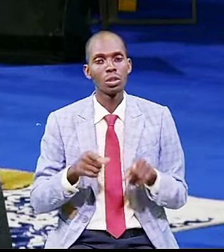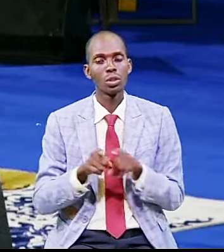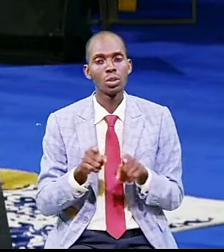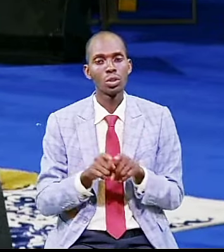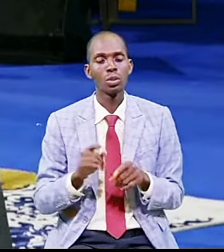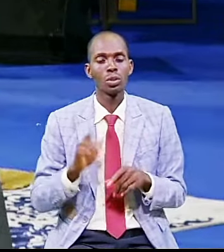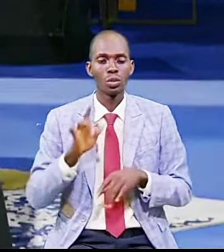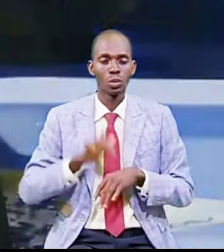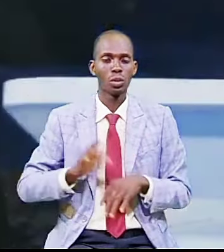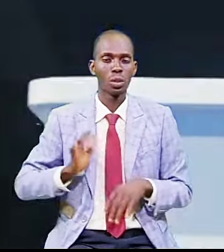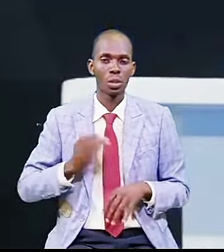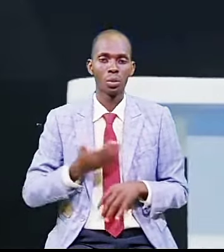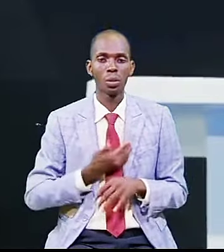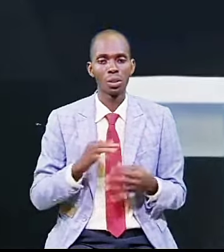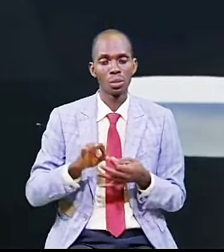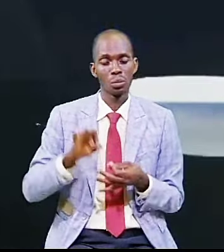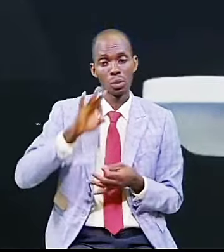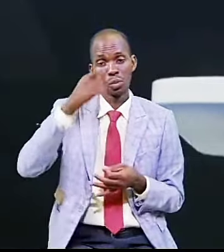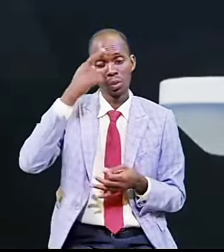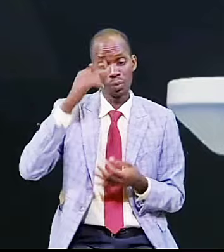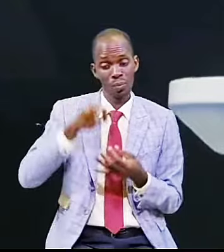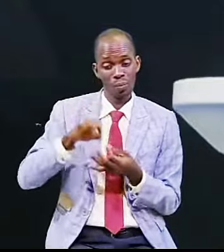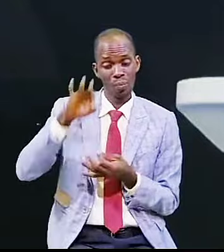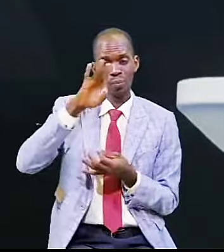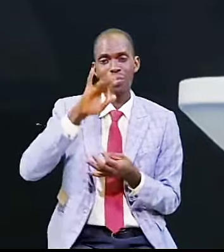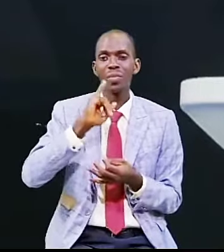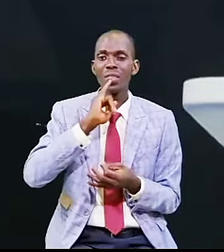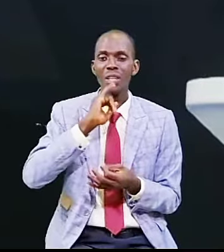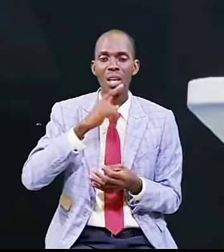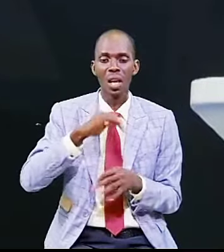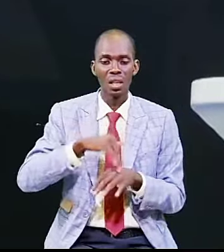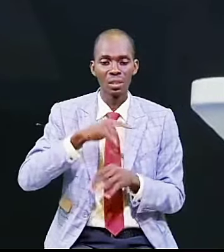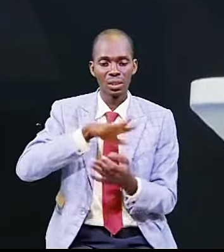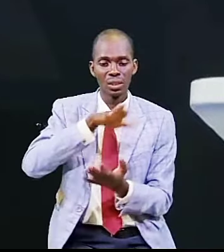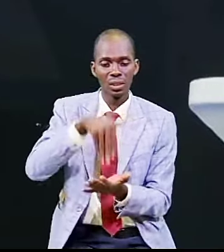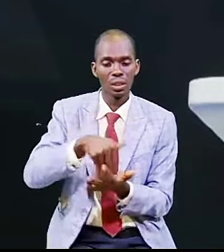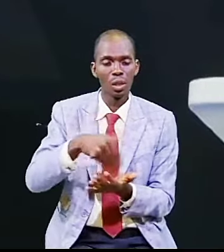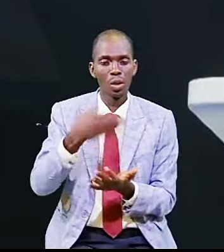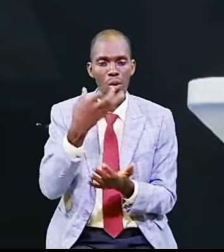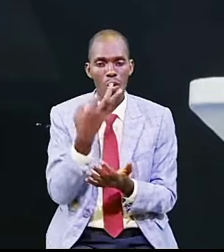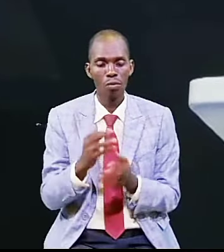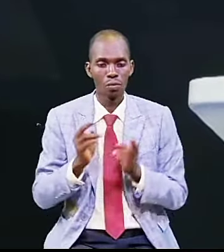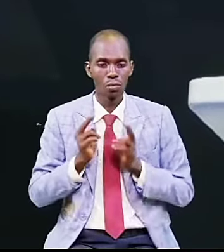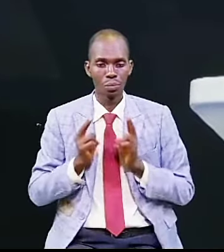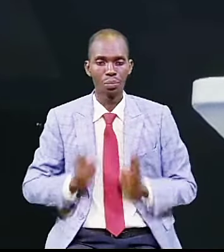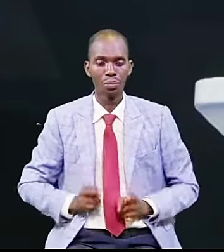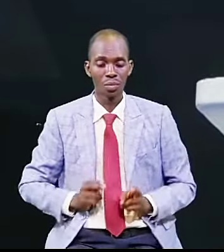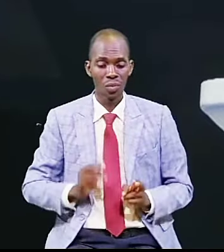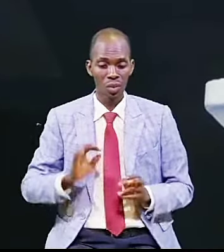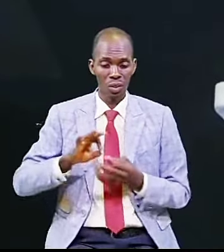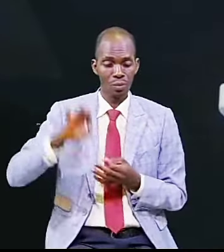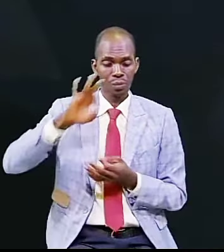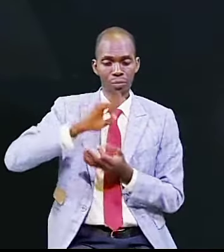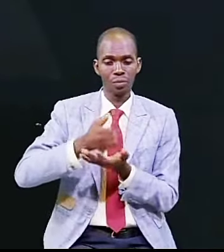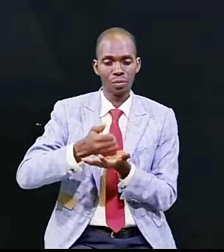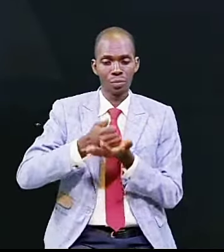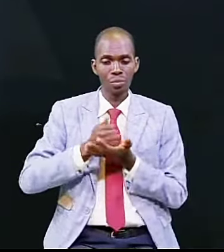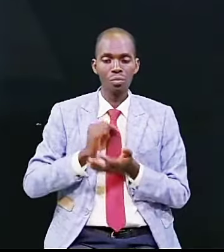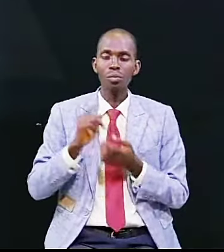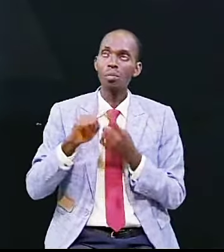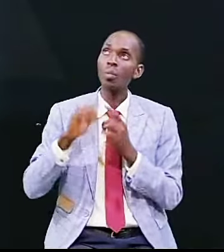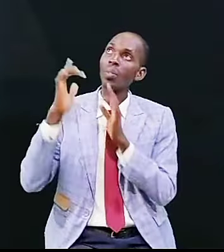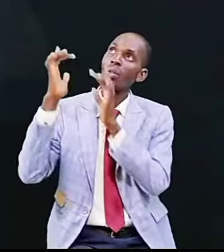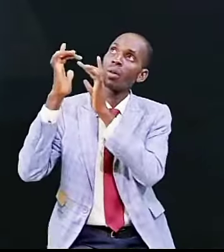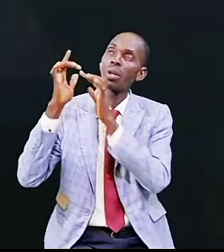center of the man. It's a spirit by which we contact God. A body will contact the